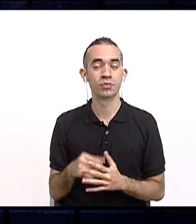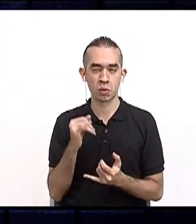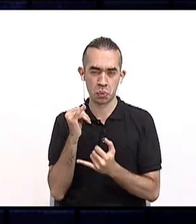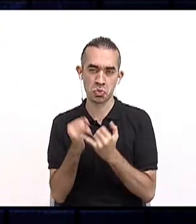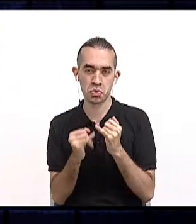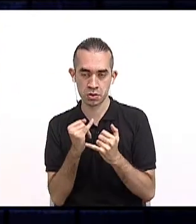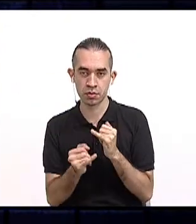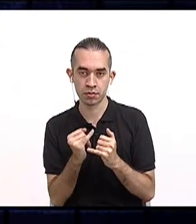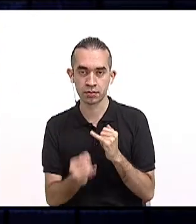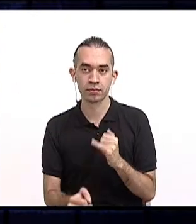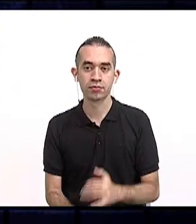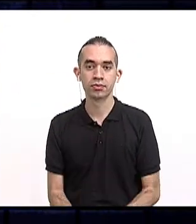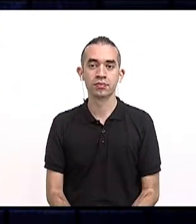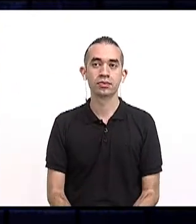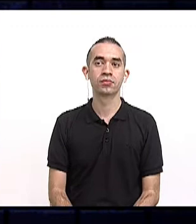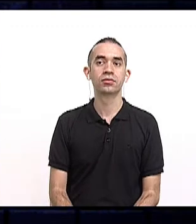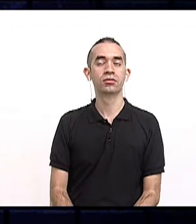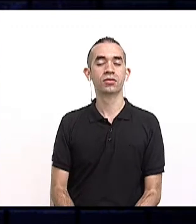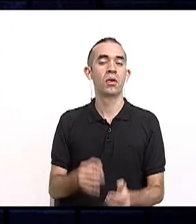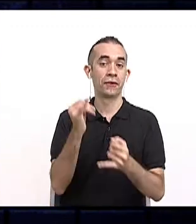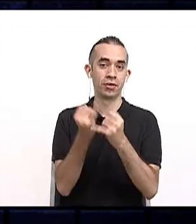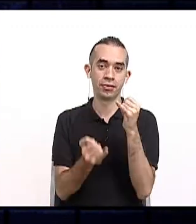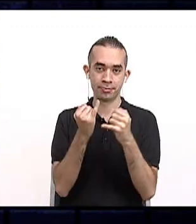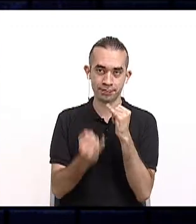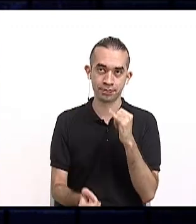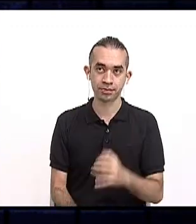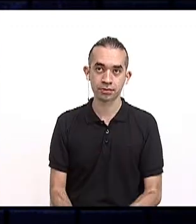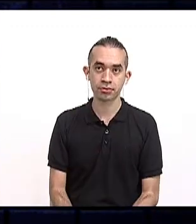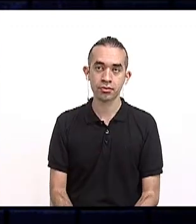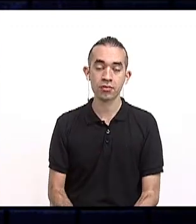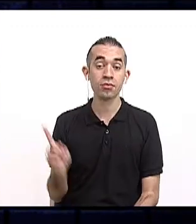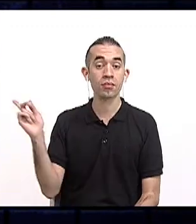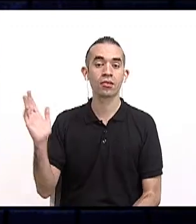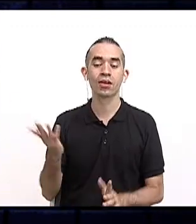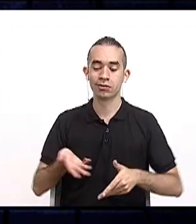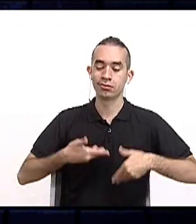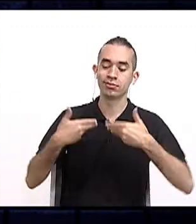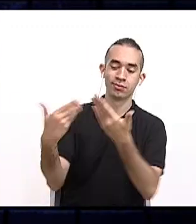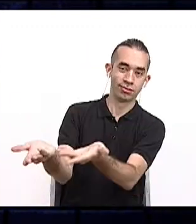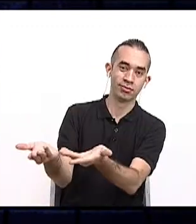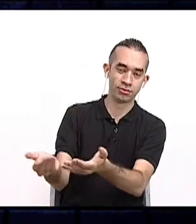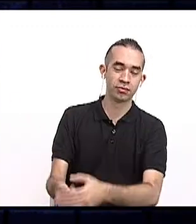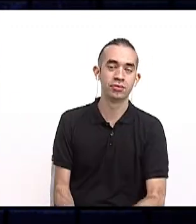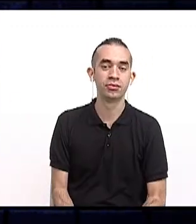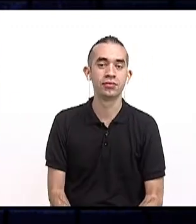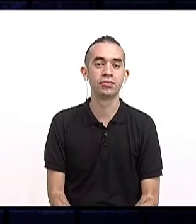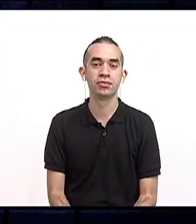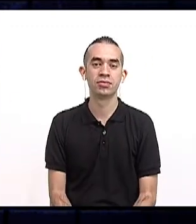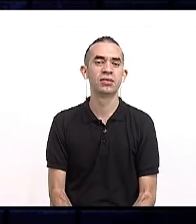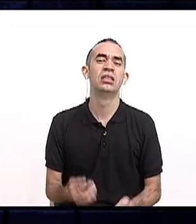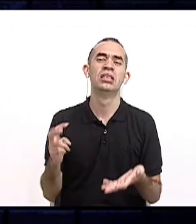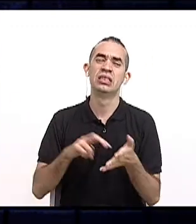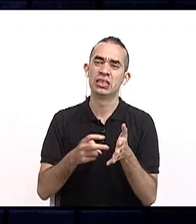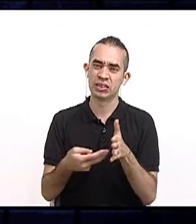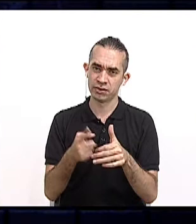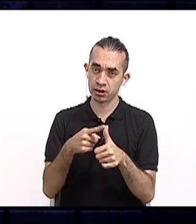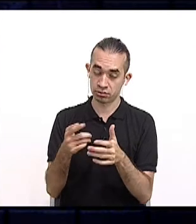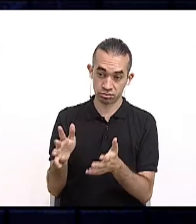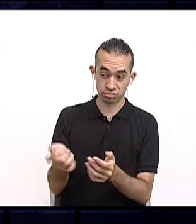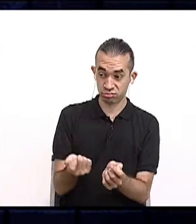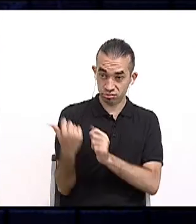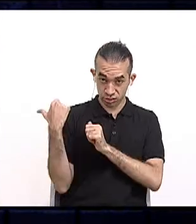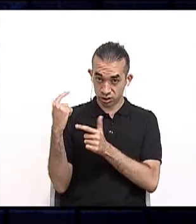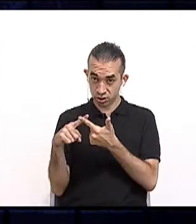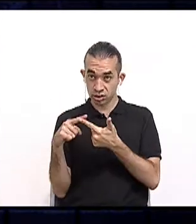last one. Okay, this is the last one. And this one is give back. So give back is to remove,